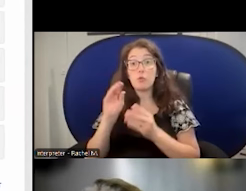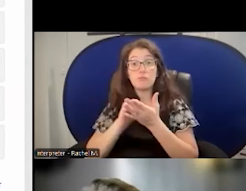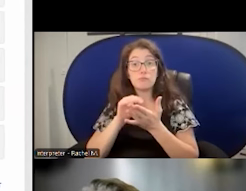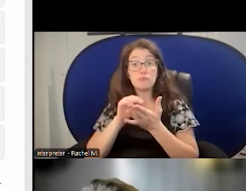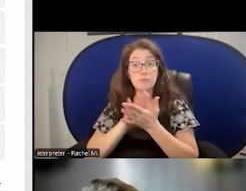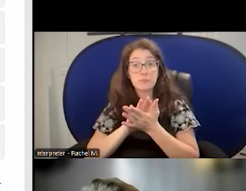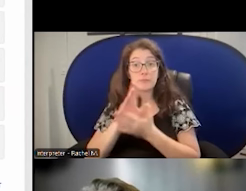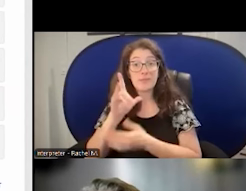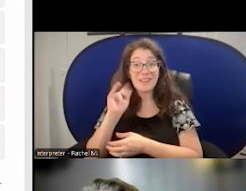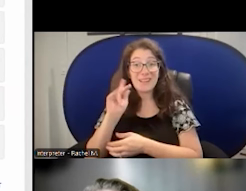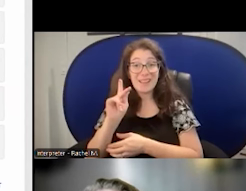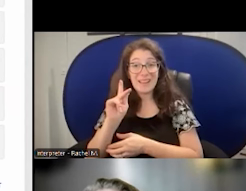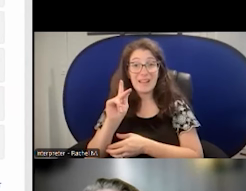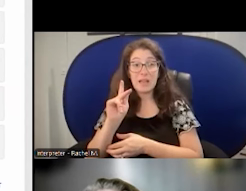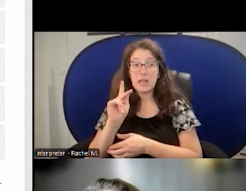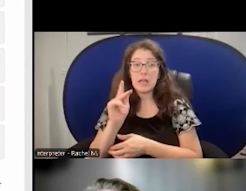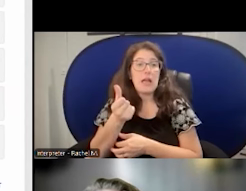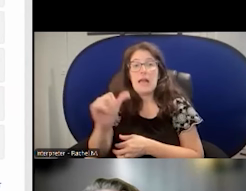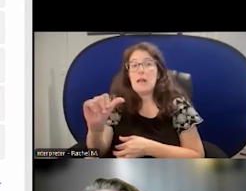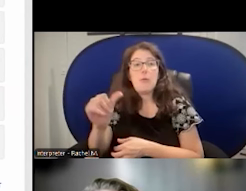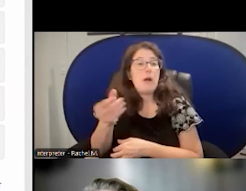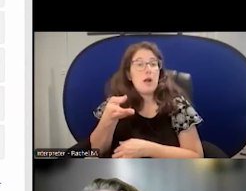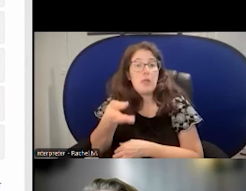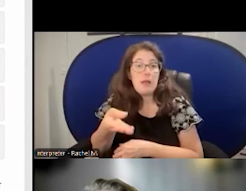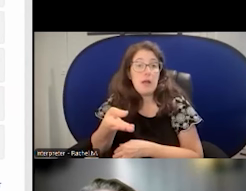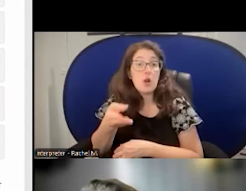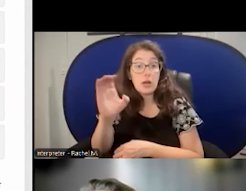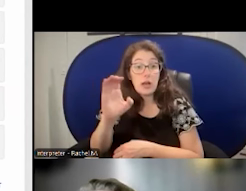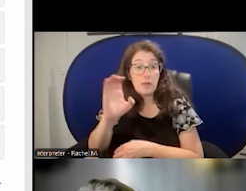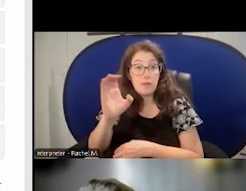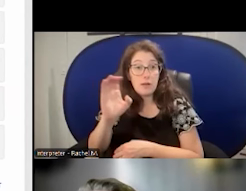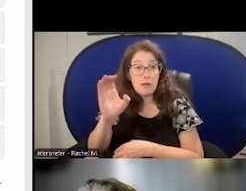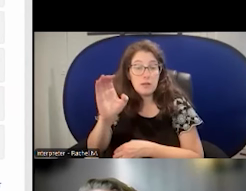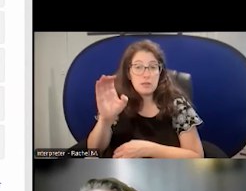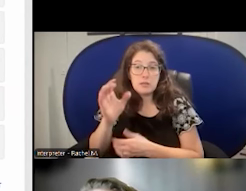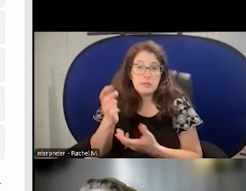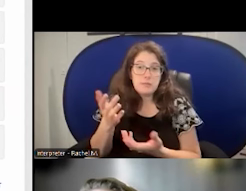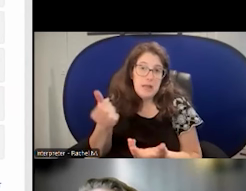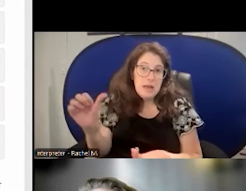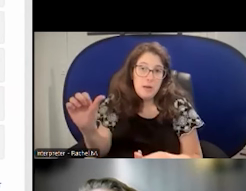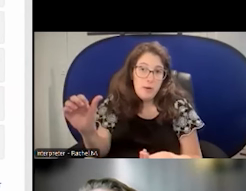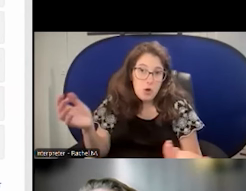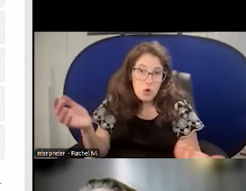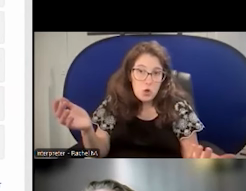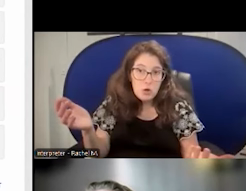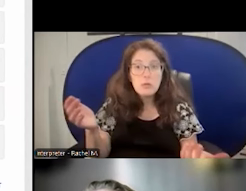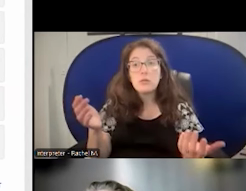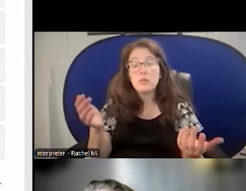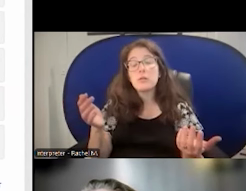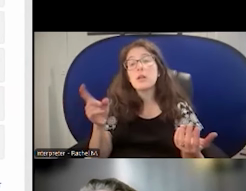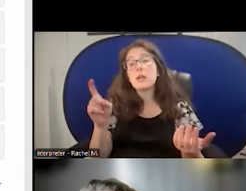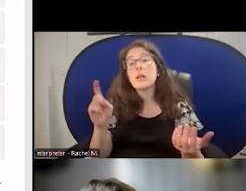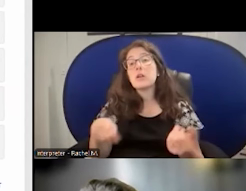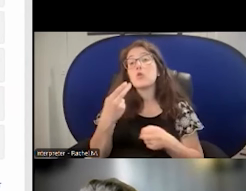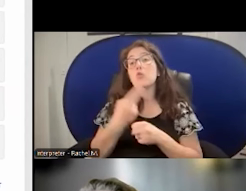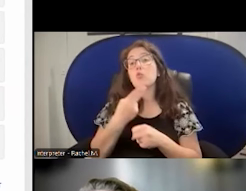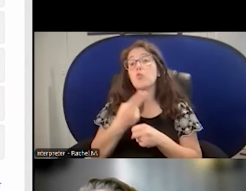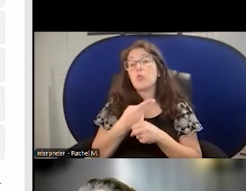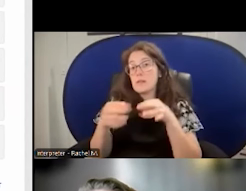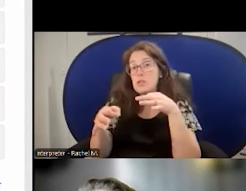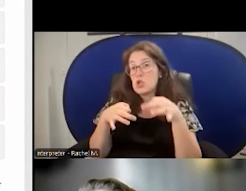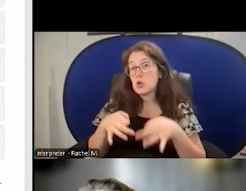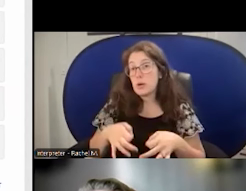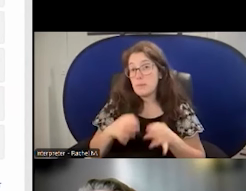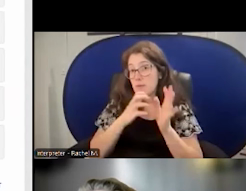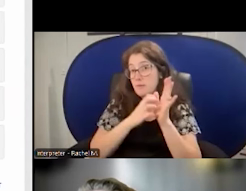rich content editor or well, basically anywhere, you want to use descriptive text. So you